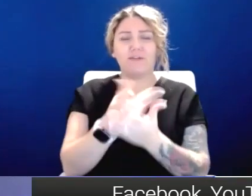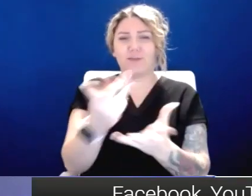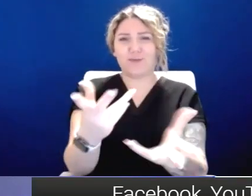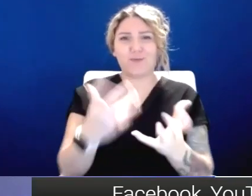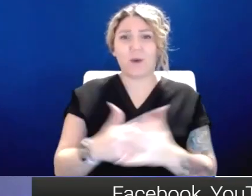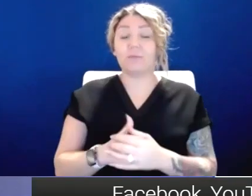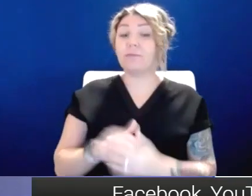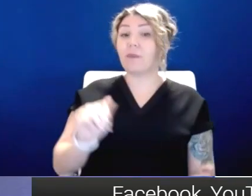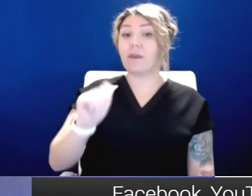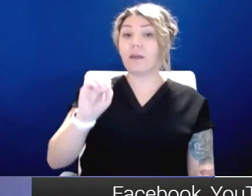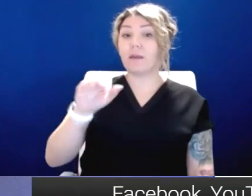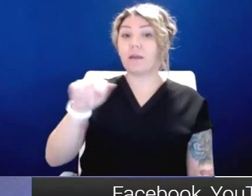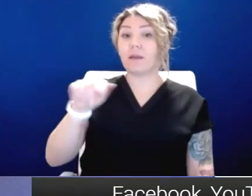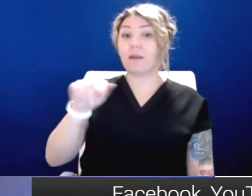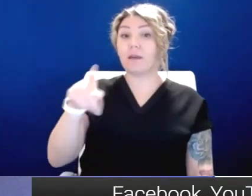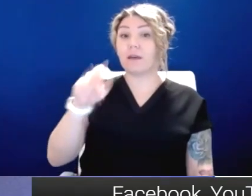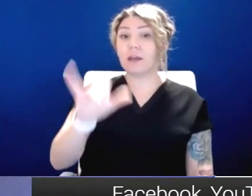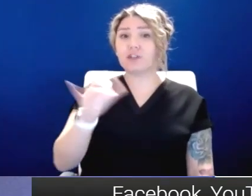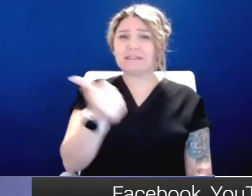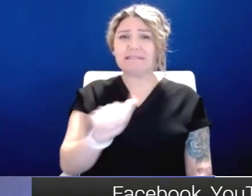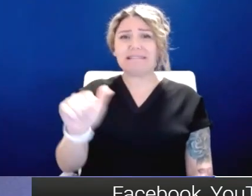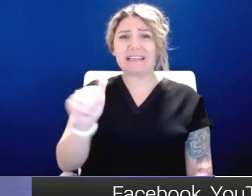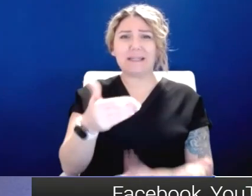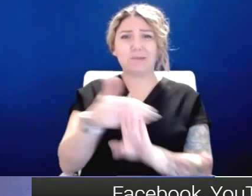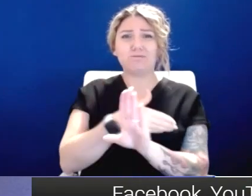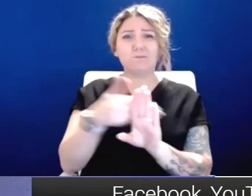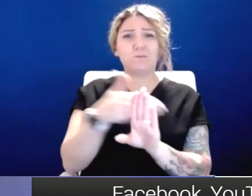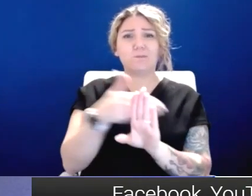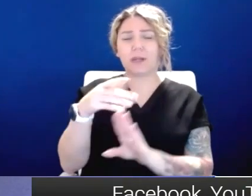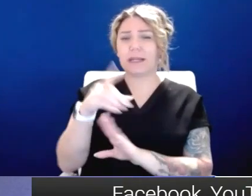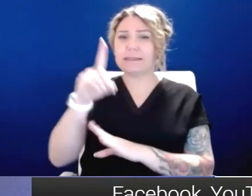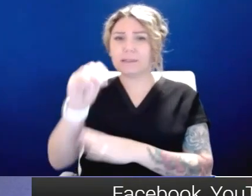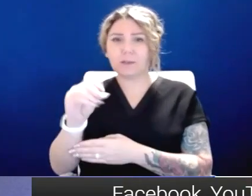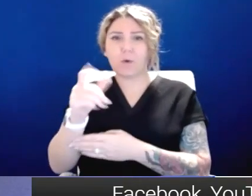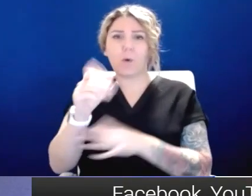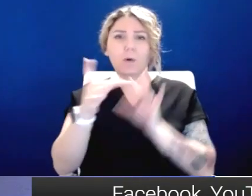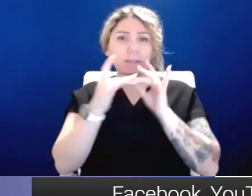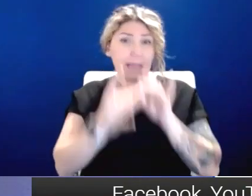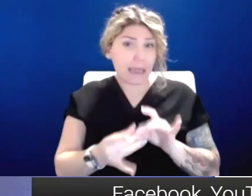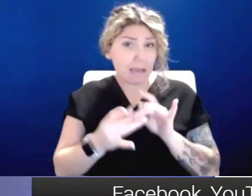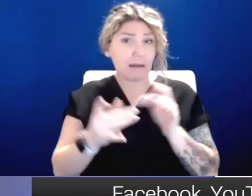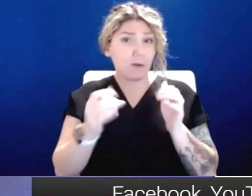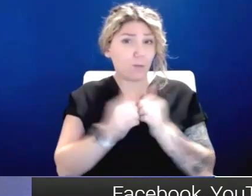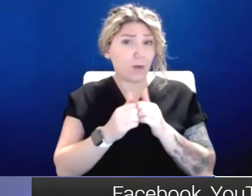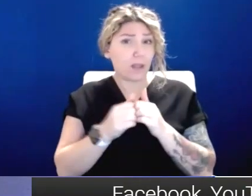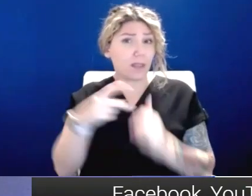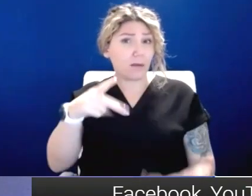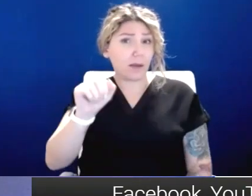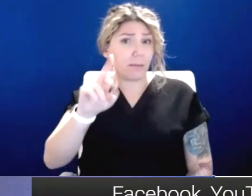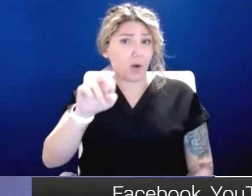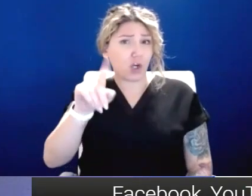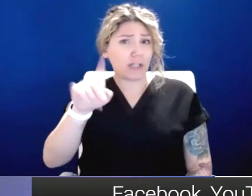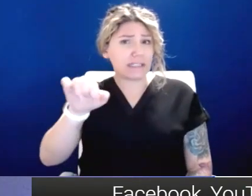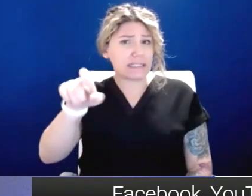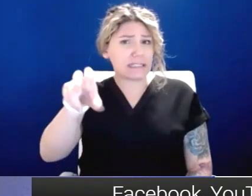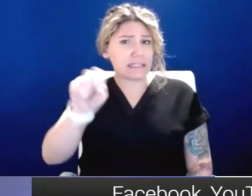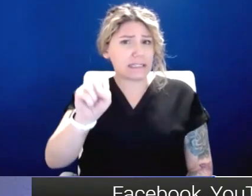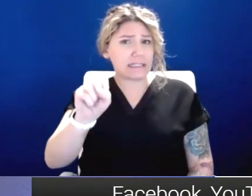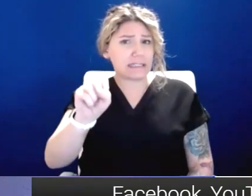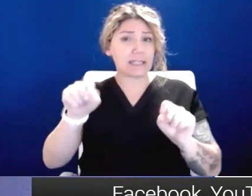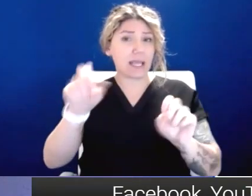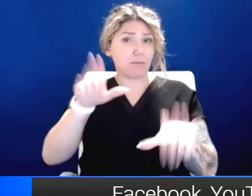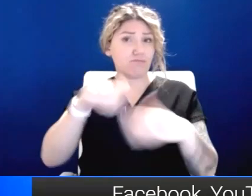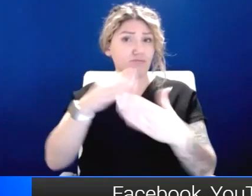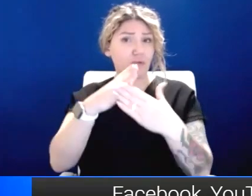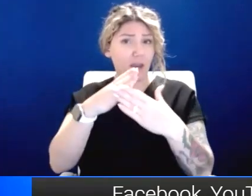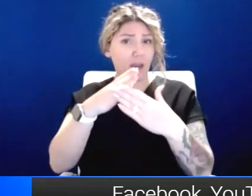there any precursor disorders or syndromes that have been linked to Parkinson's, and so that we could do something to prevent it personally? That's